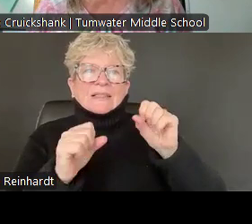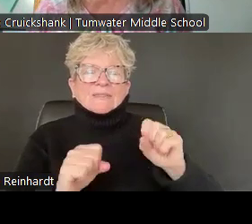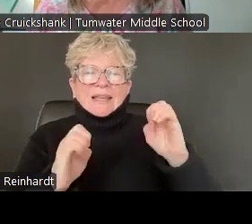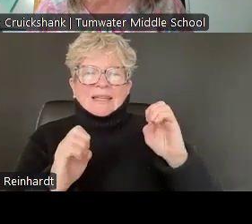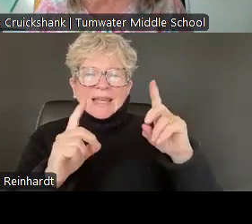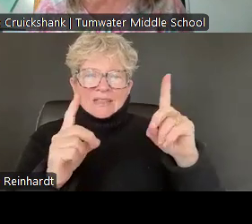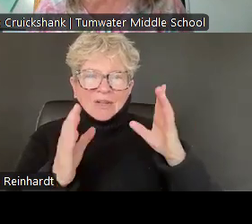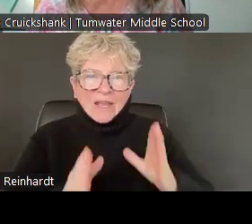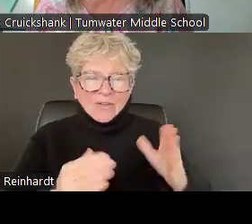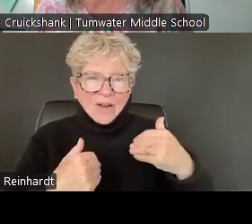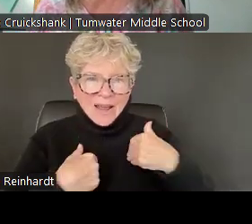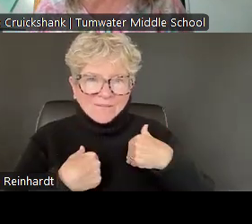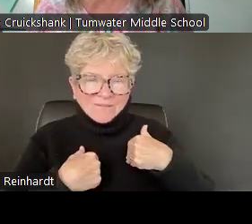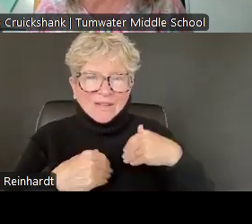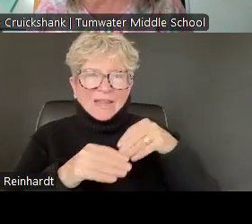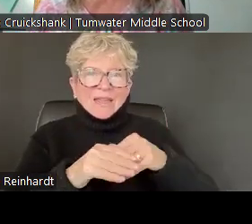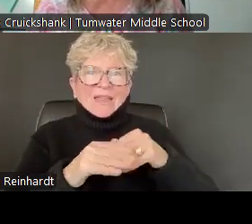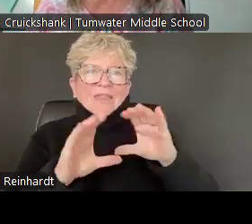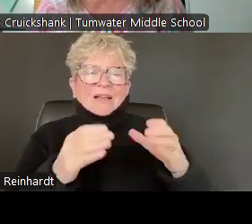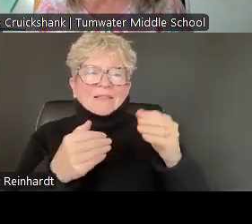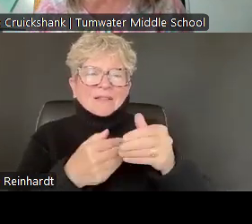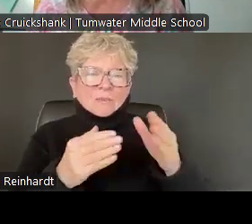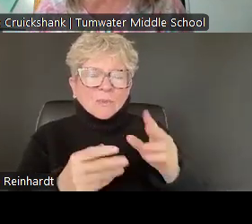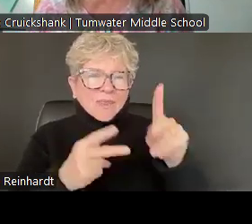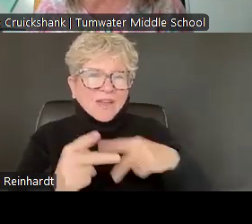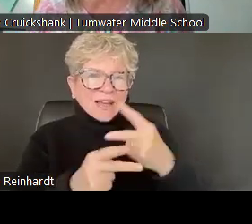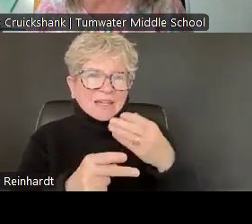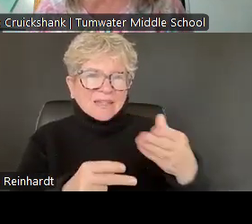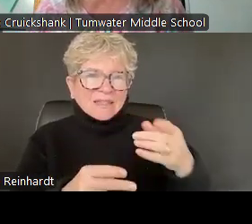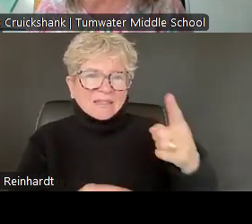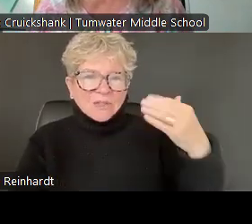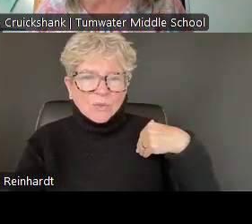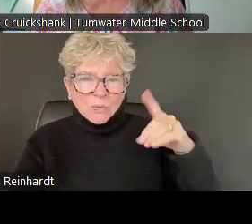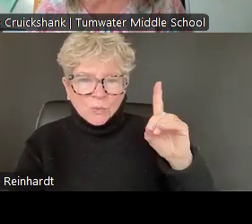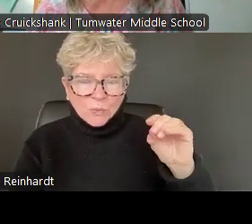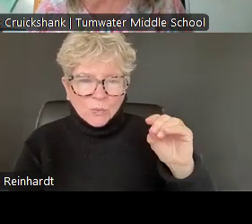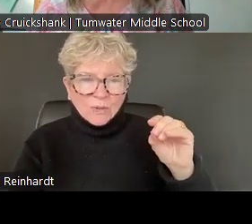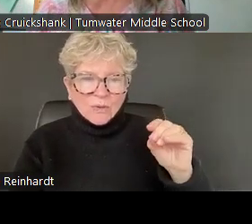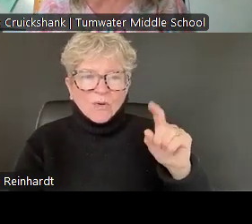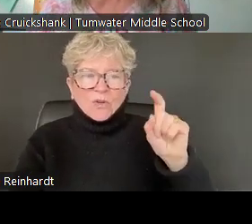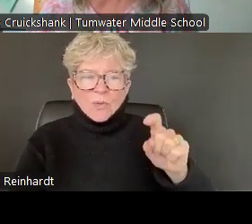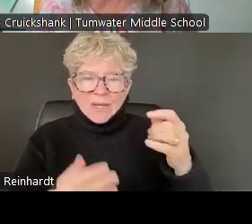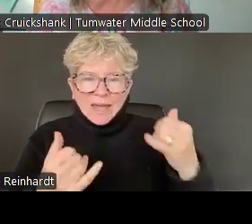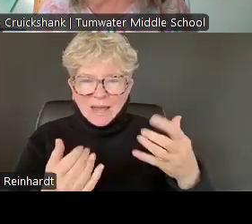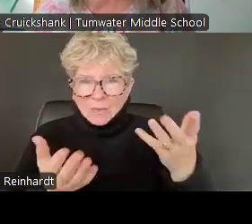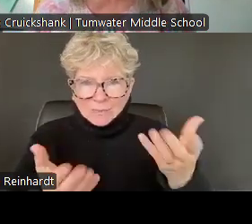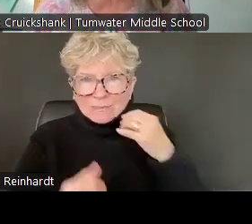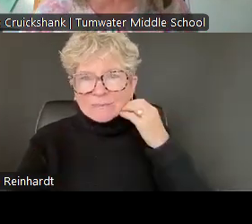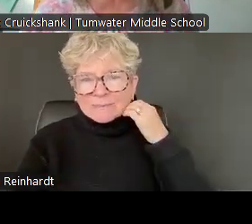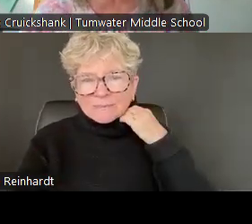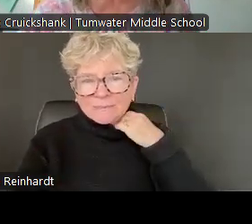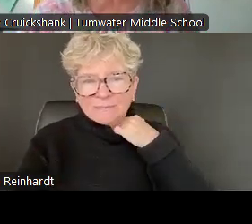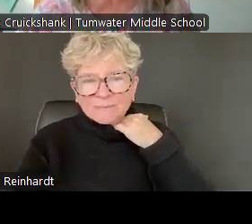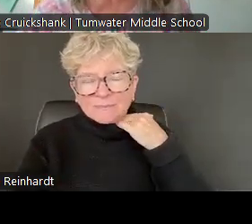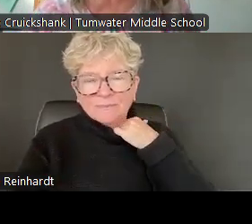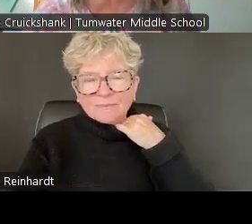have in their classroom about the type of things that you used to do or currently do now? I think first